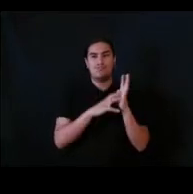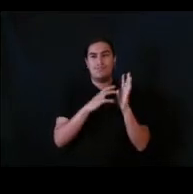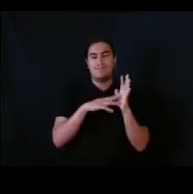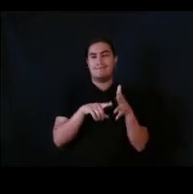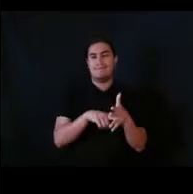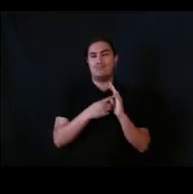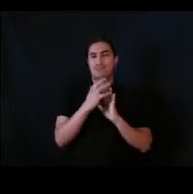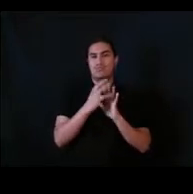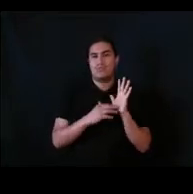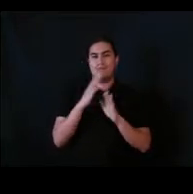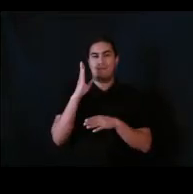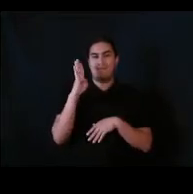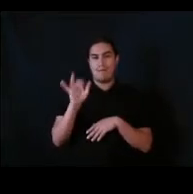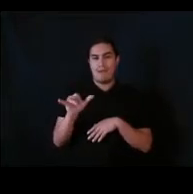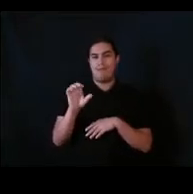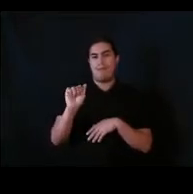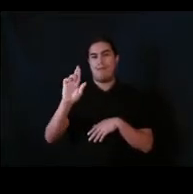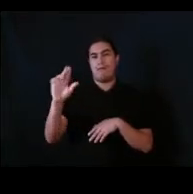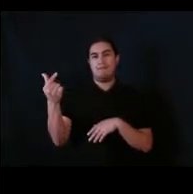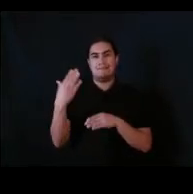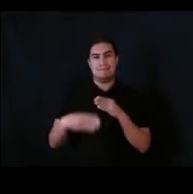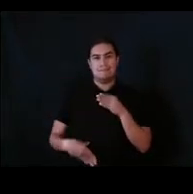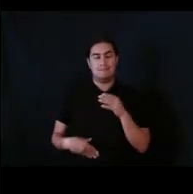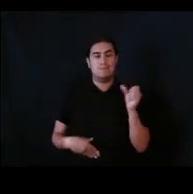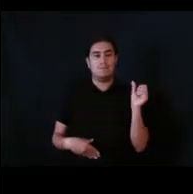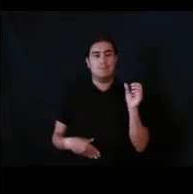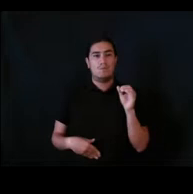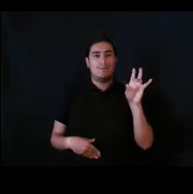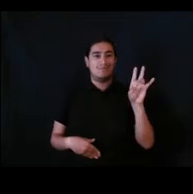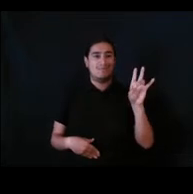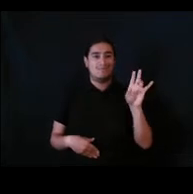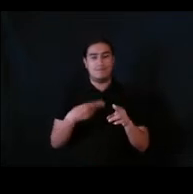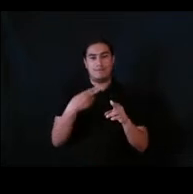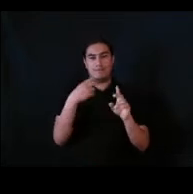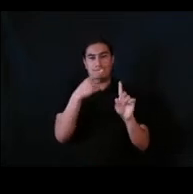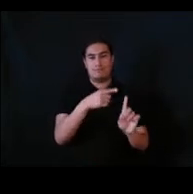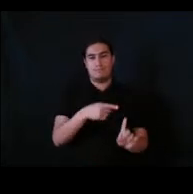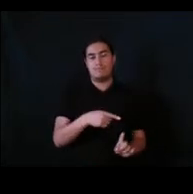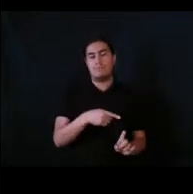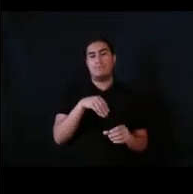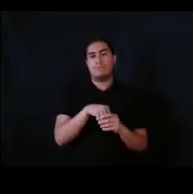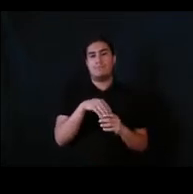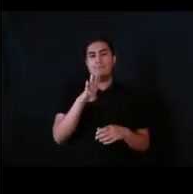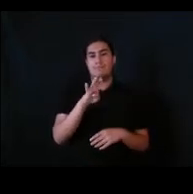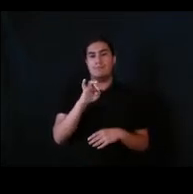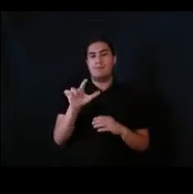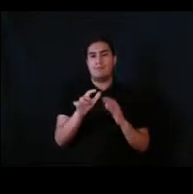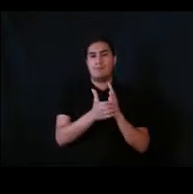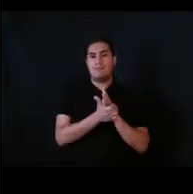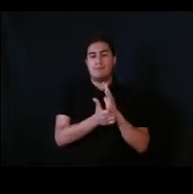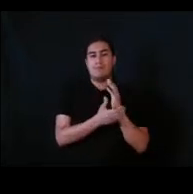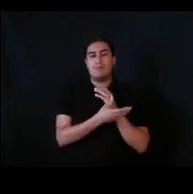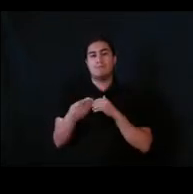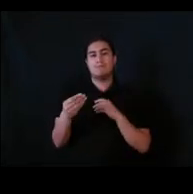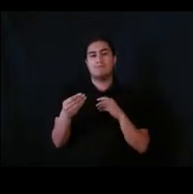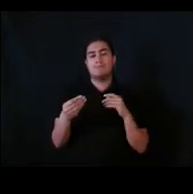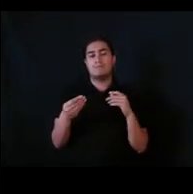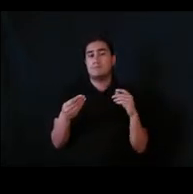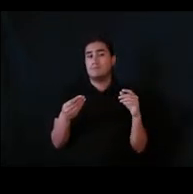completed by august so there are seven main requirements in the bill um and